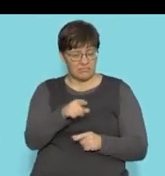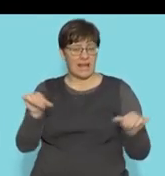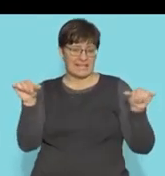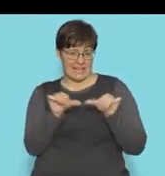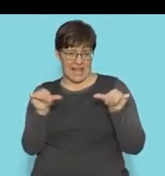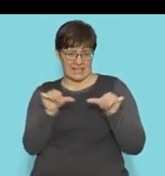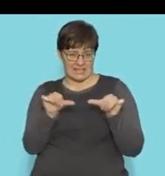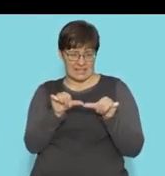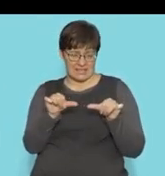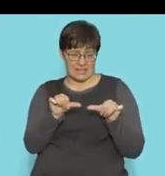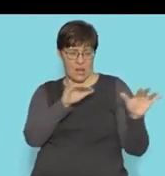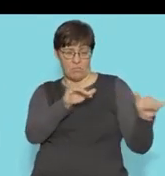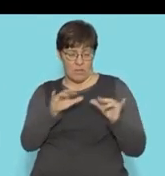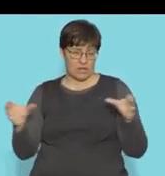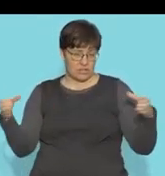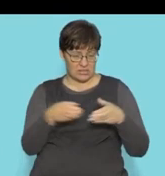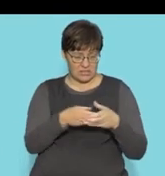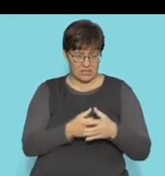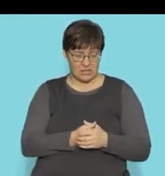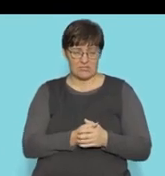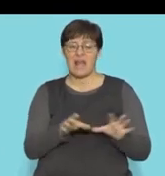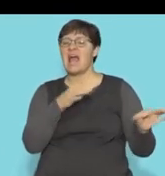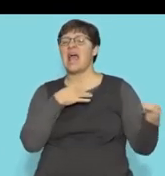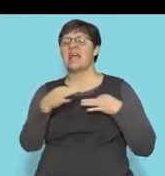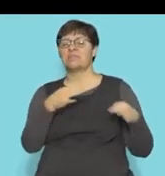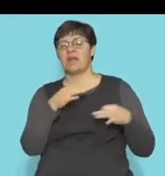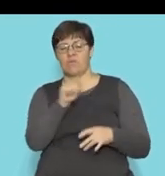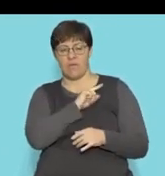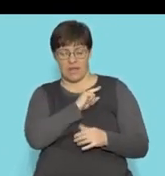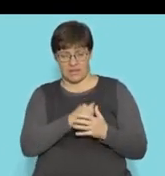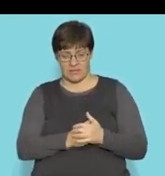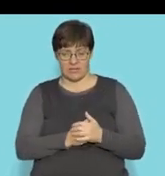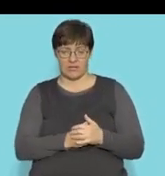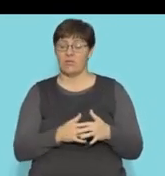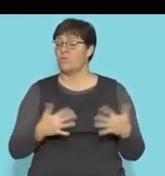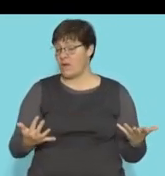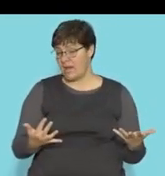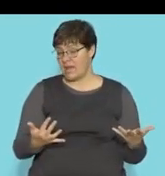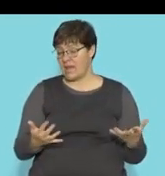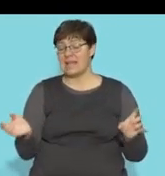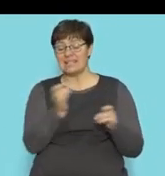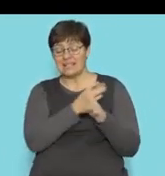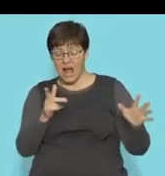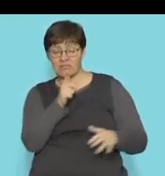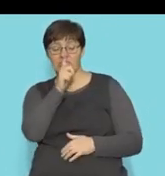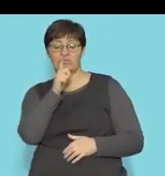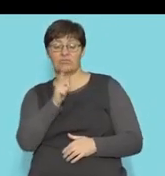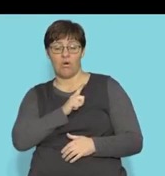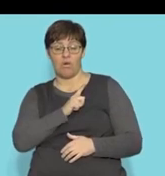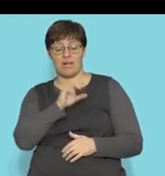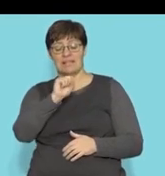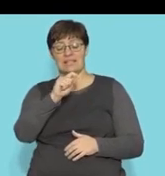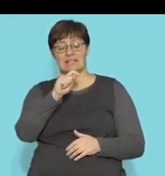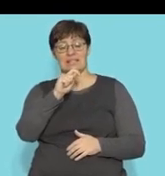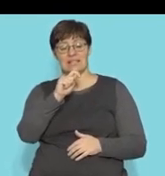the size of this population? And explain your reasoning. Well, remember, in the beginning, you were told that